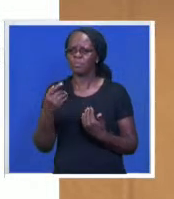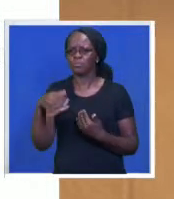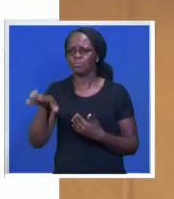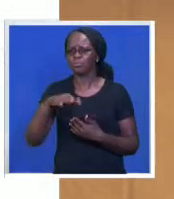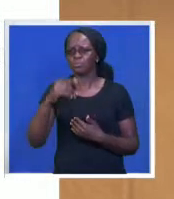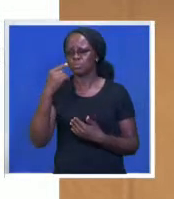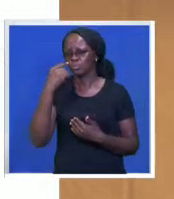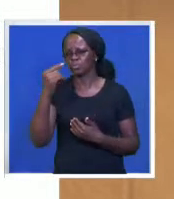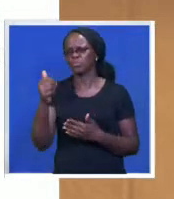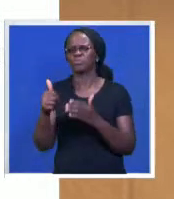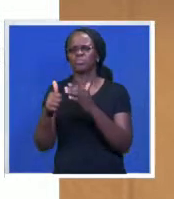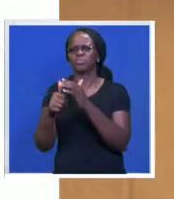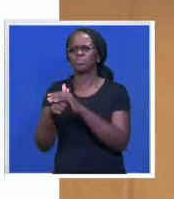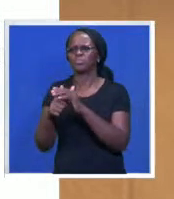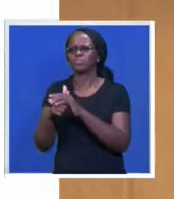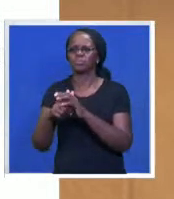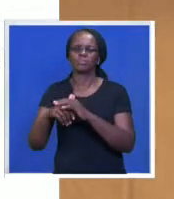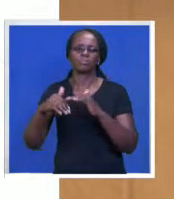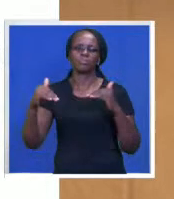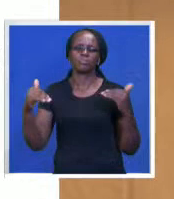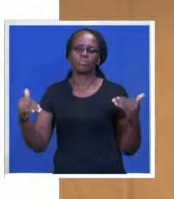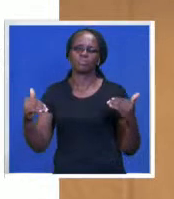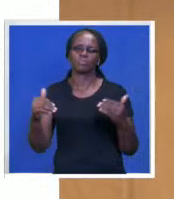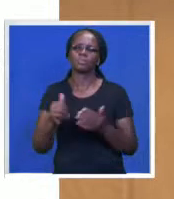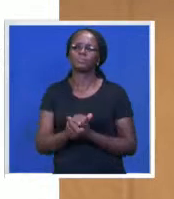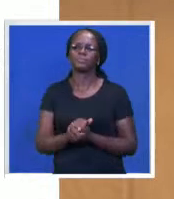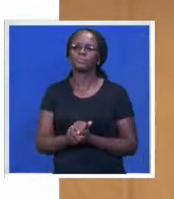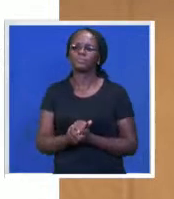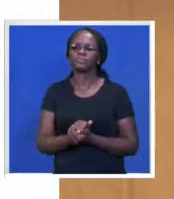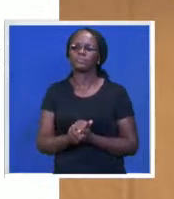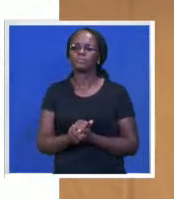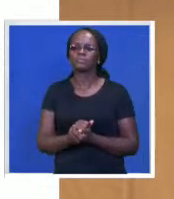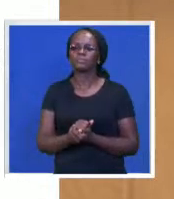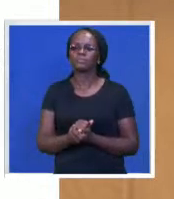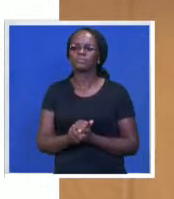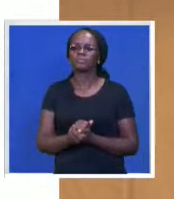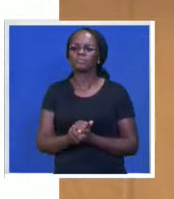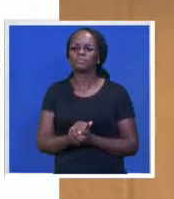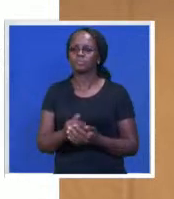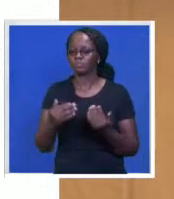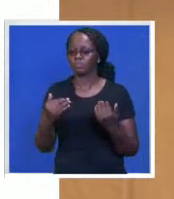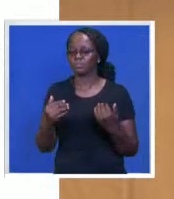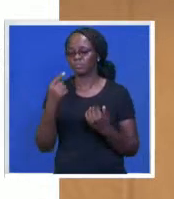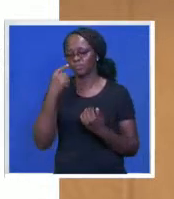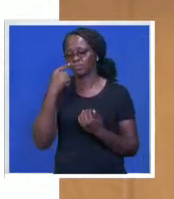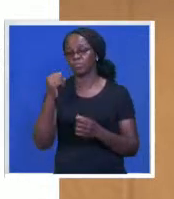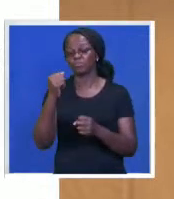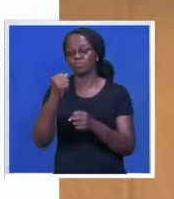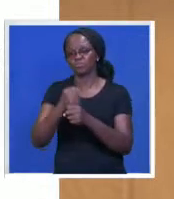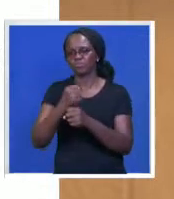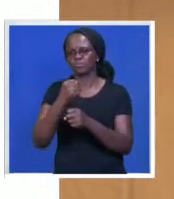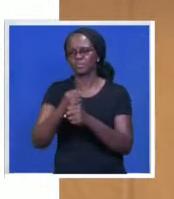to take care of God's creation. Now, Lenite Home. Assessment.